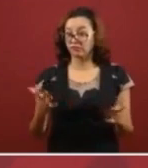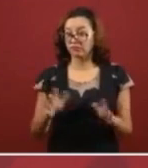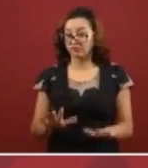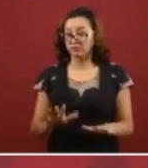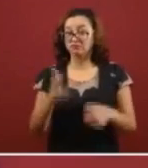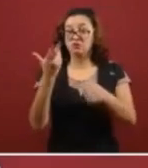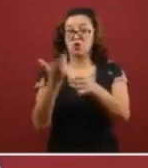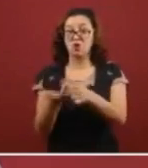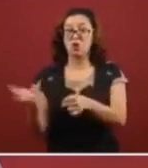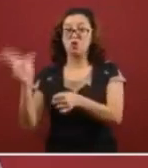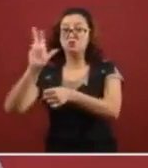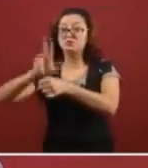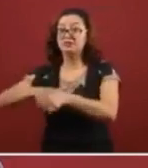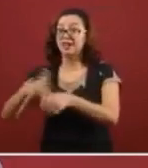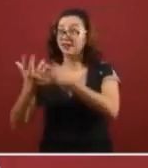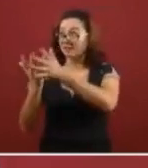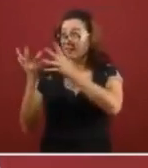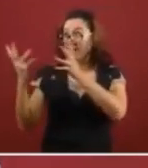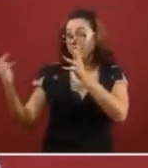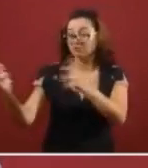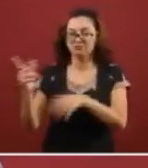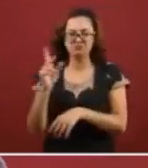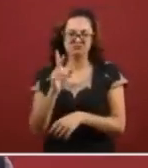talking about hospitals